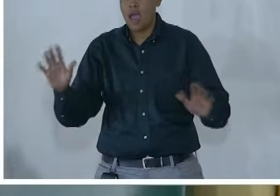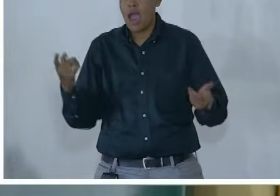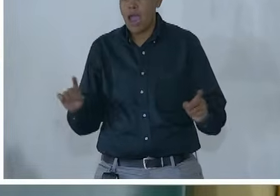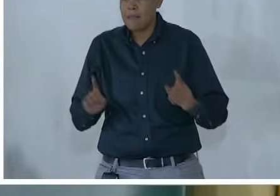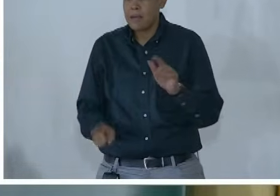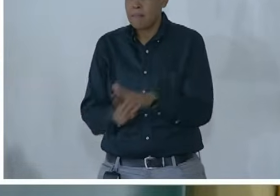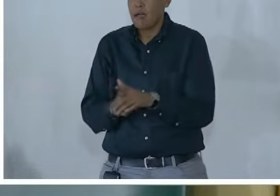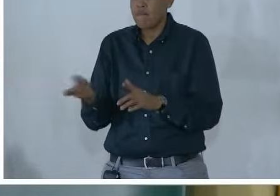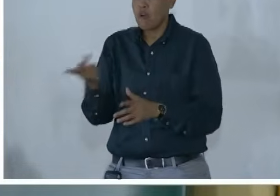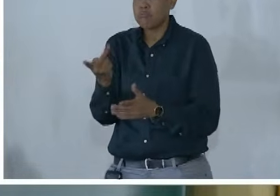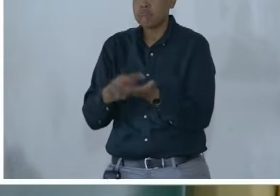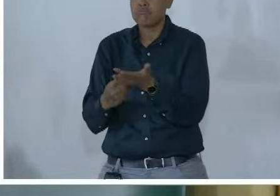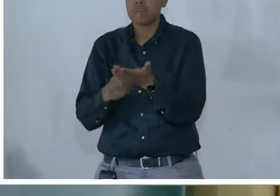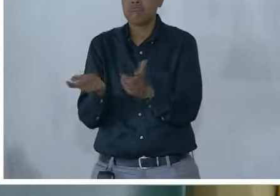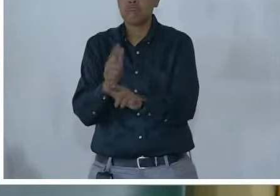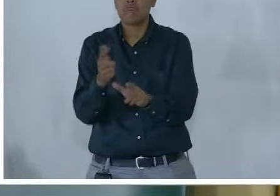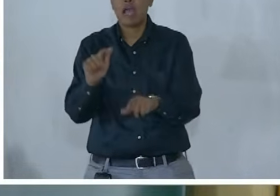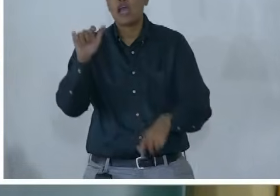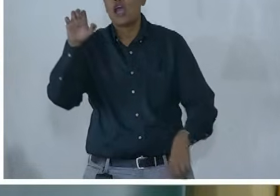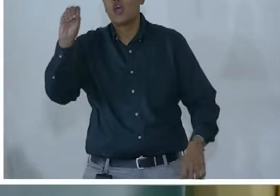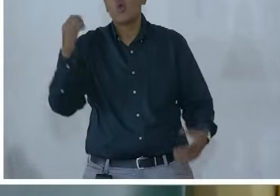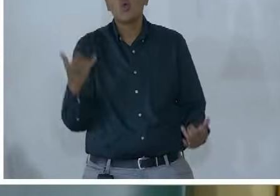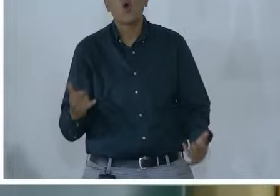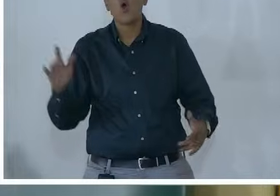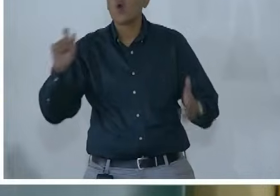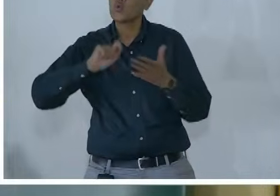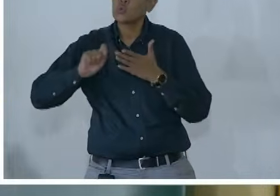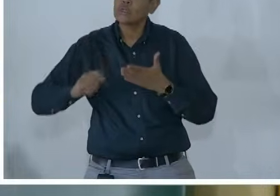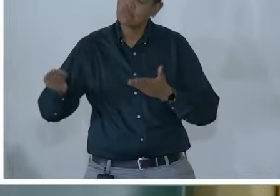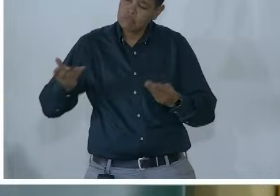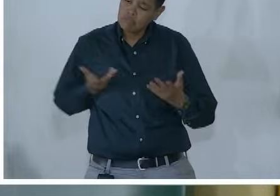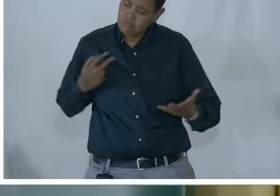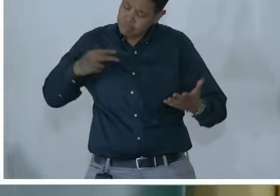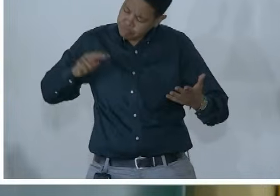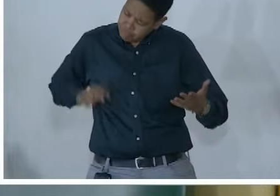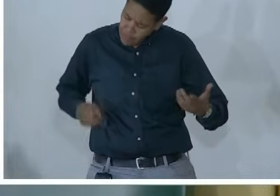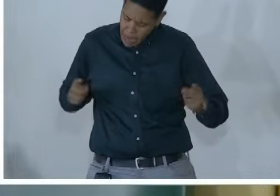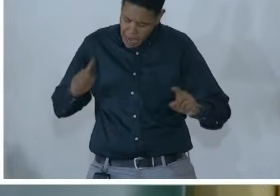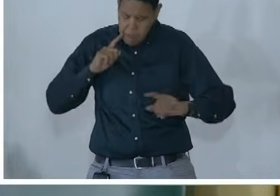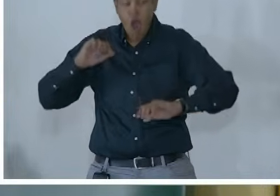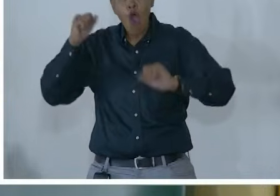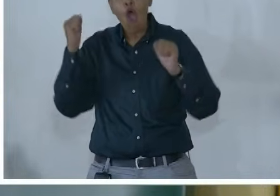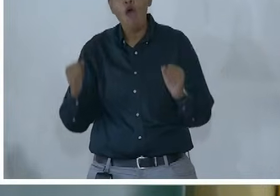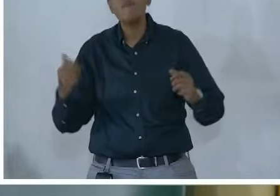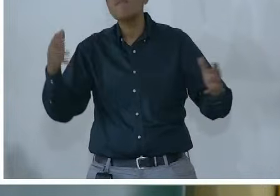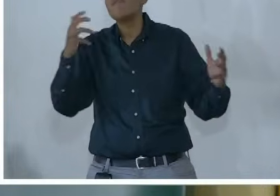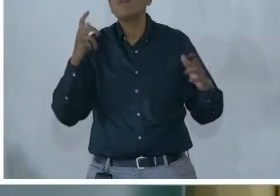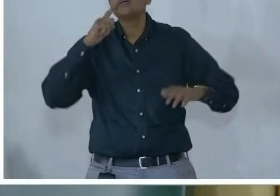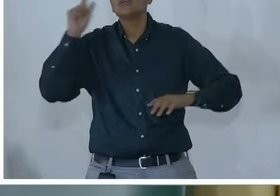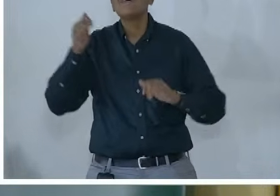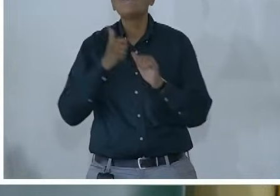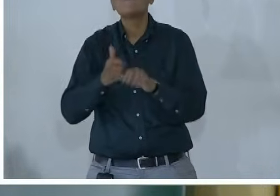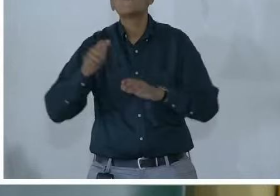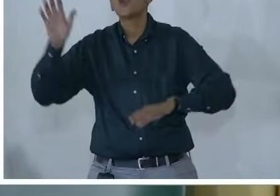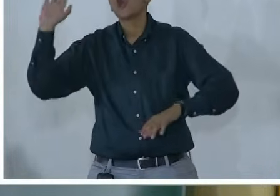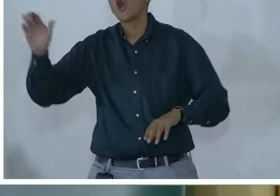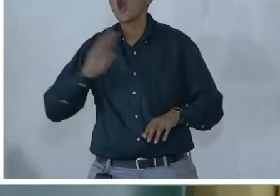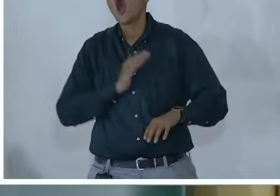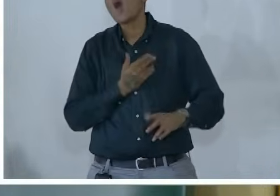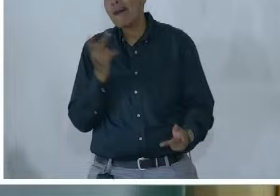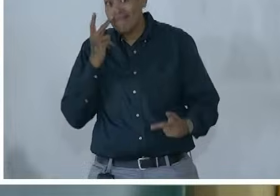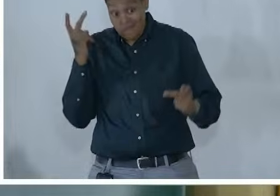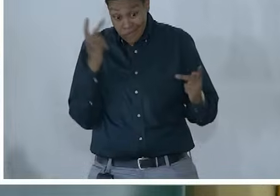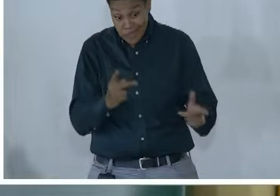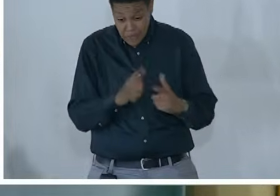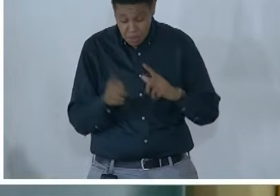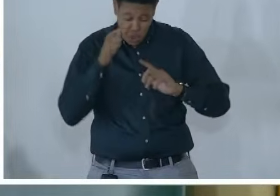from those engagements, JISTV has now written to me and has confirmed that following our visit and